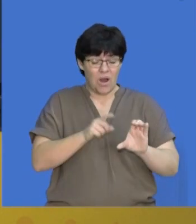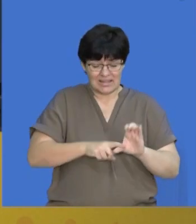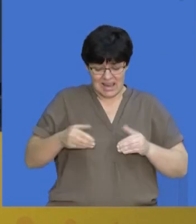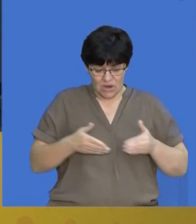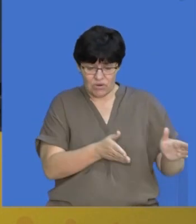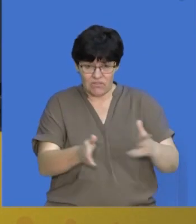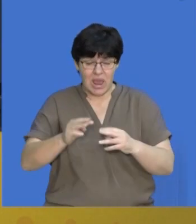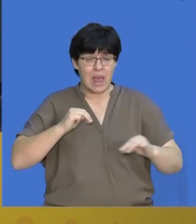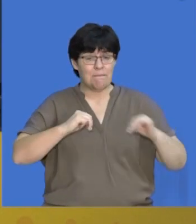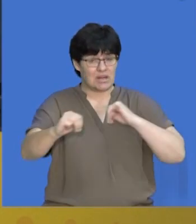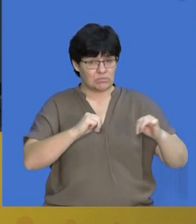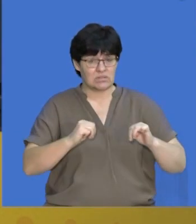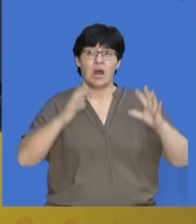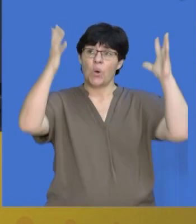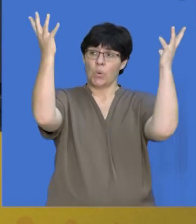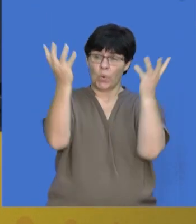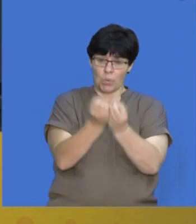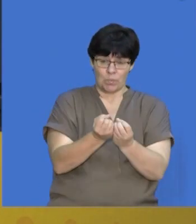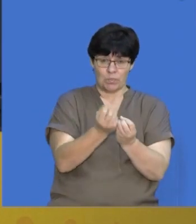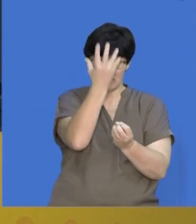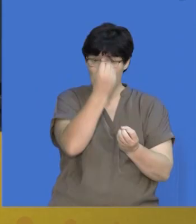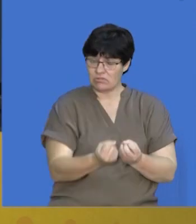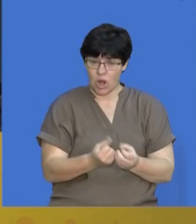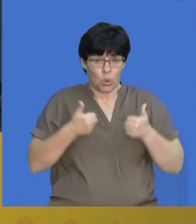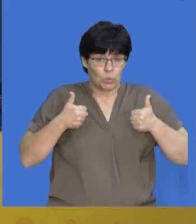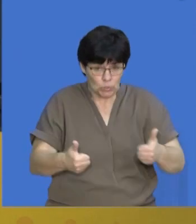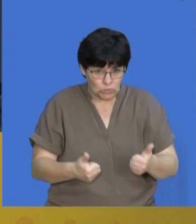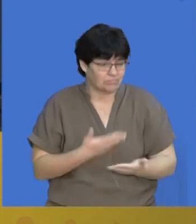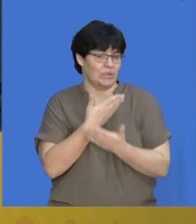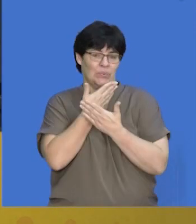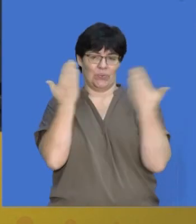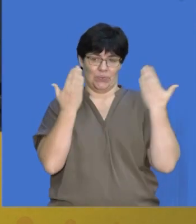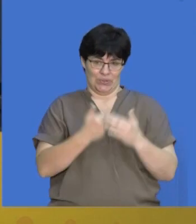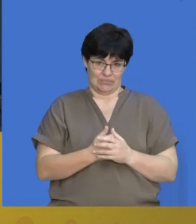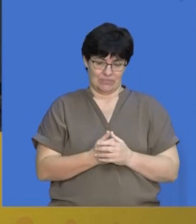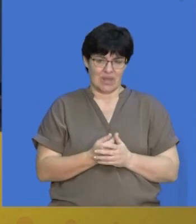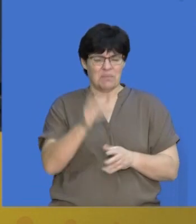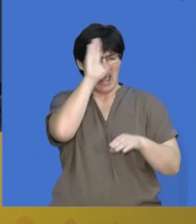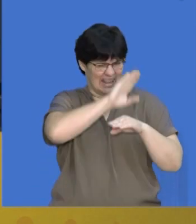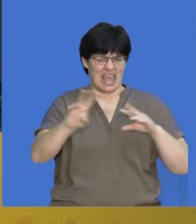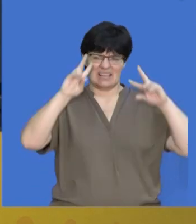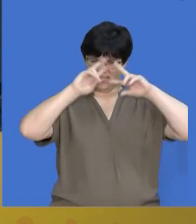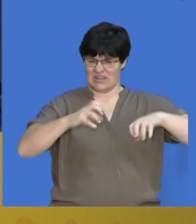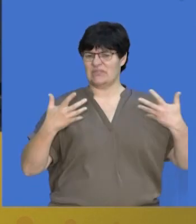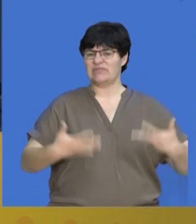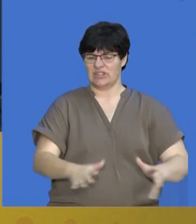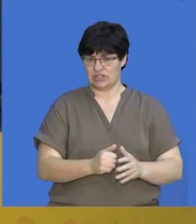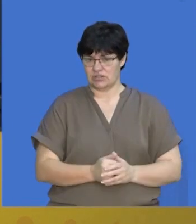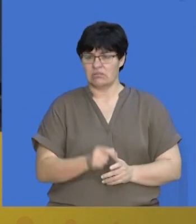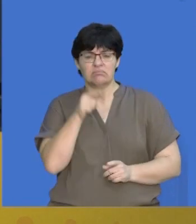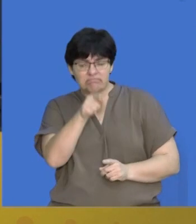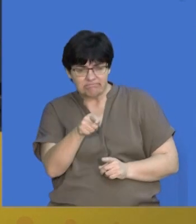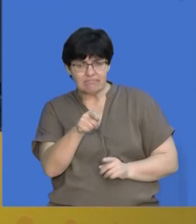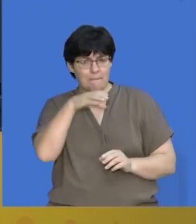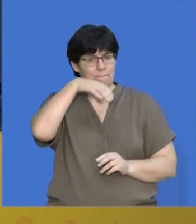river management and catchment management is not good. So this was a case study. And what did the case study examine in